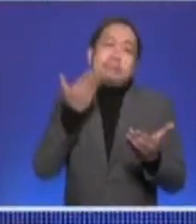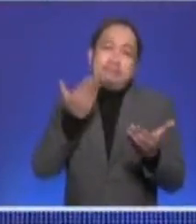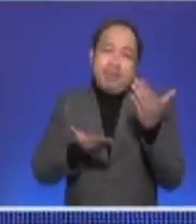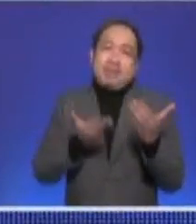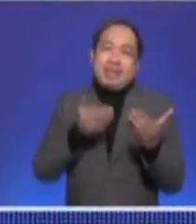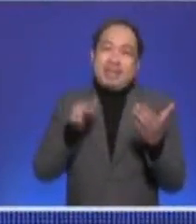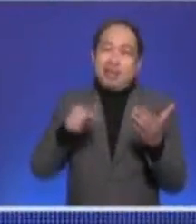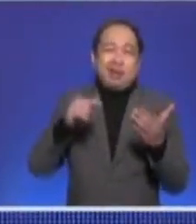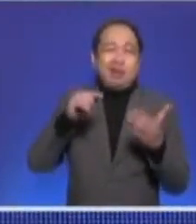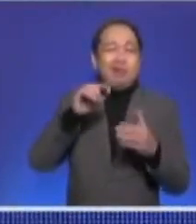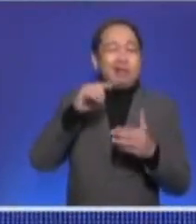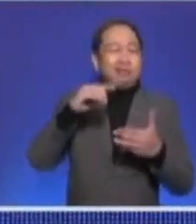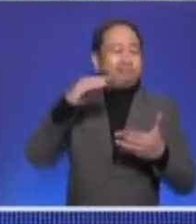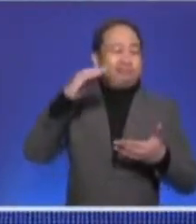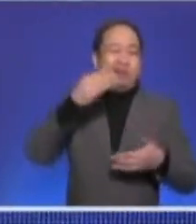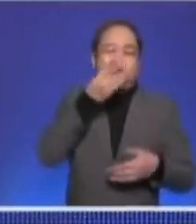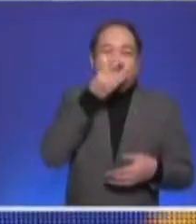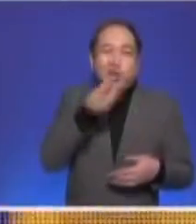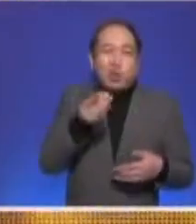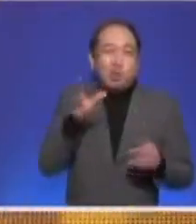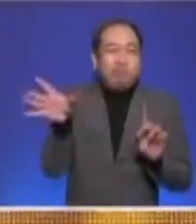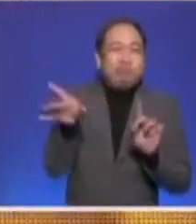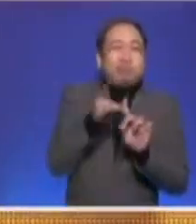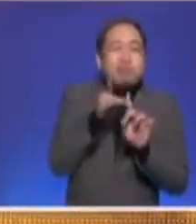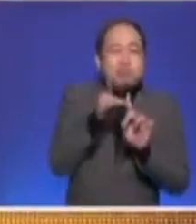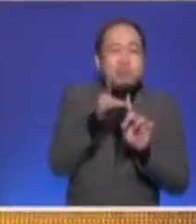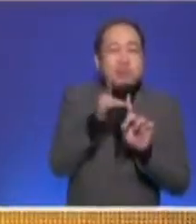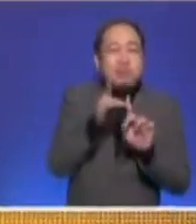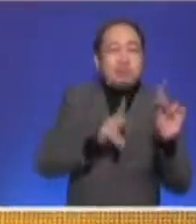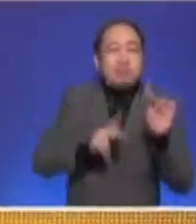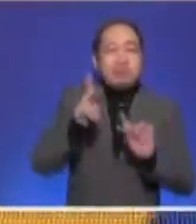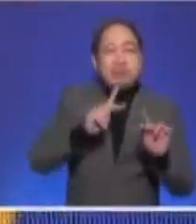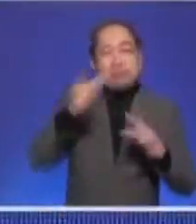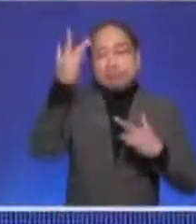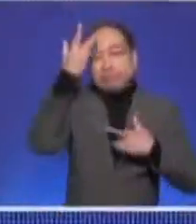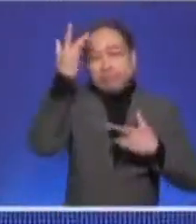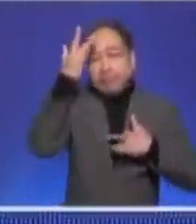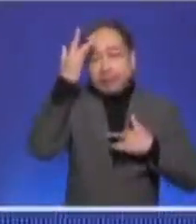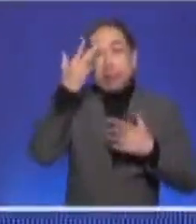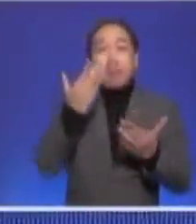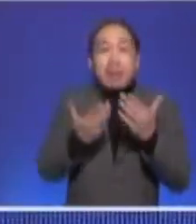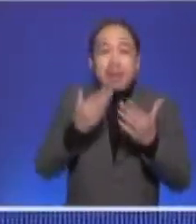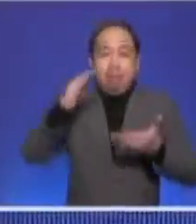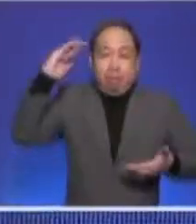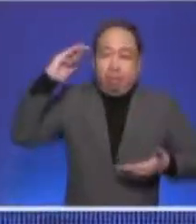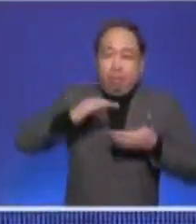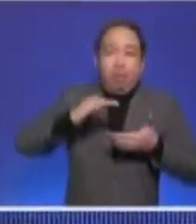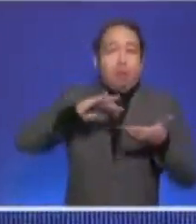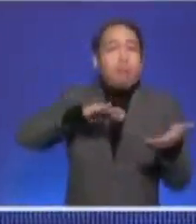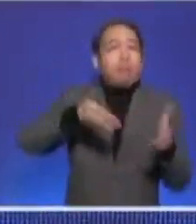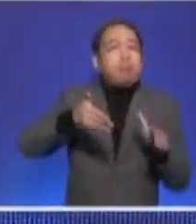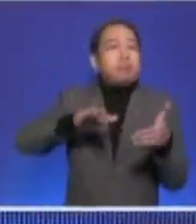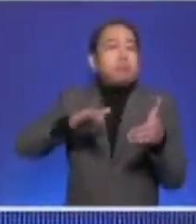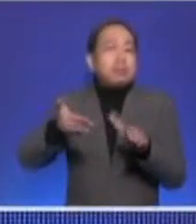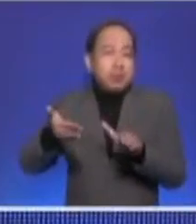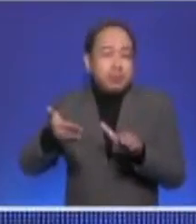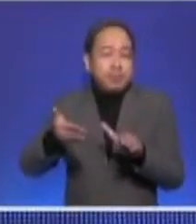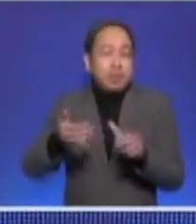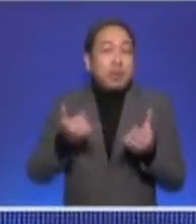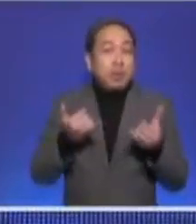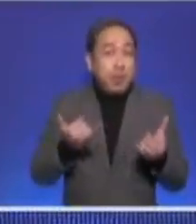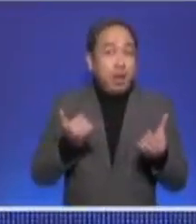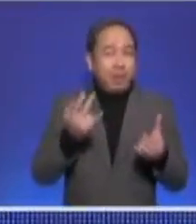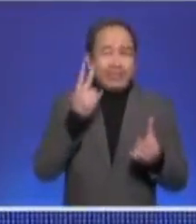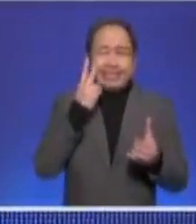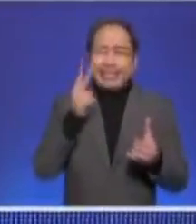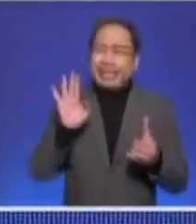by half, and the deaths could have been also reduced by half. No? So, sa tingin ko, napaka-militaristic yung